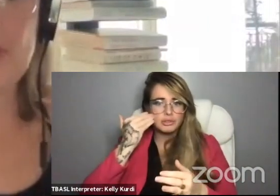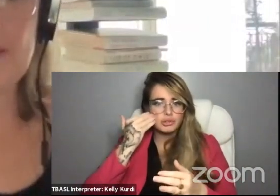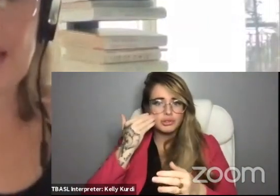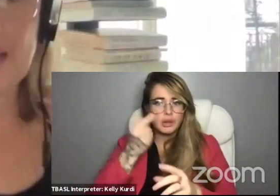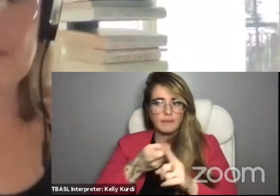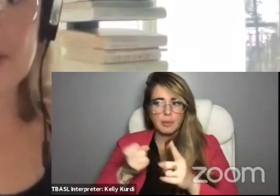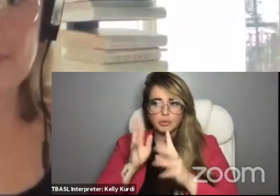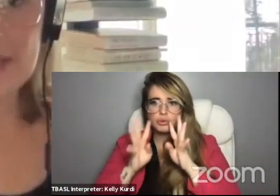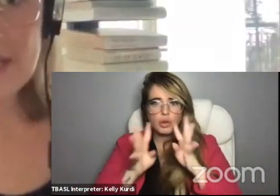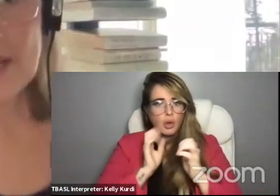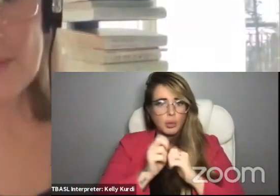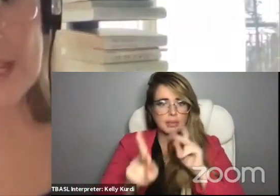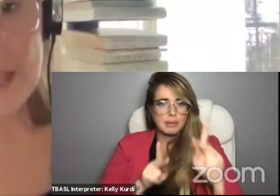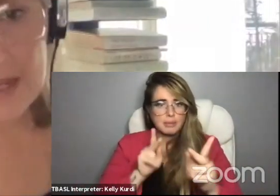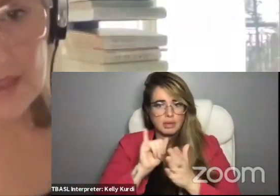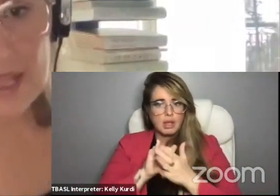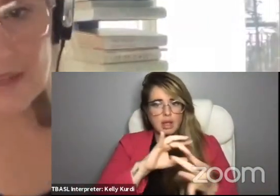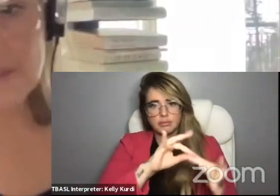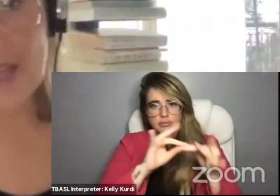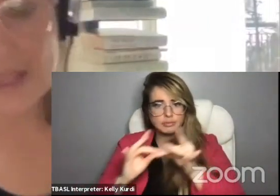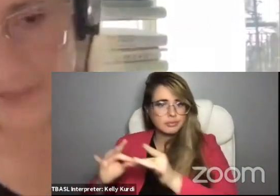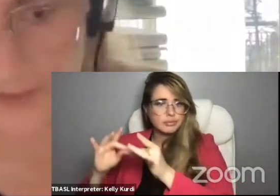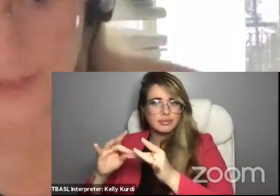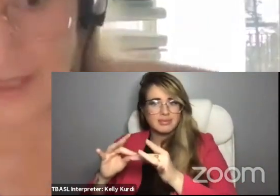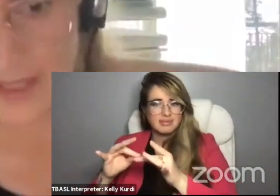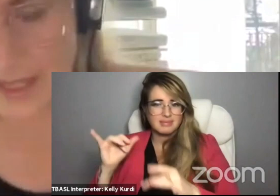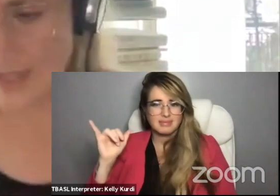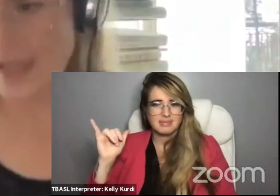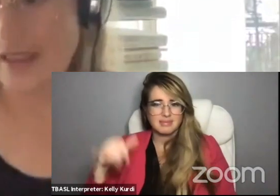to people in my lifetime, right? And